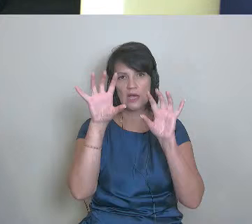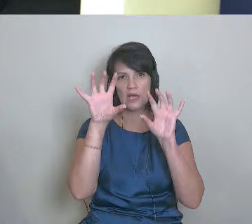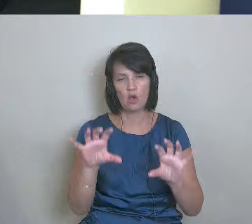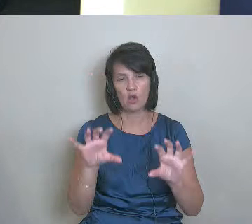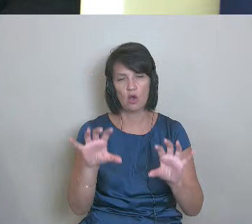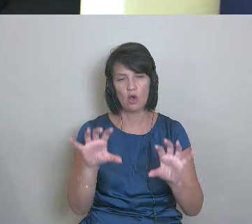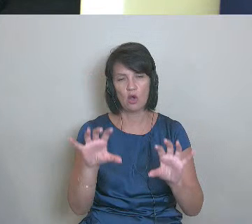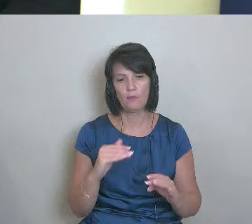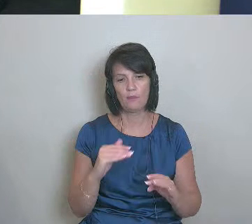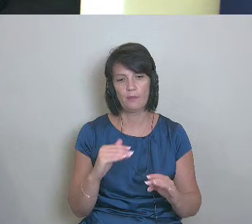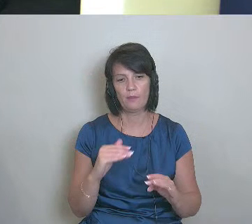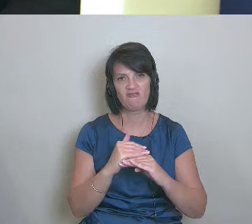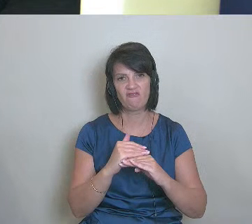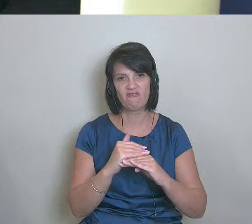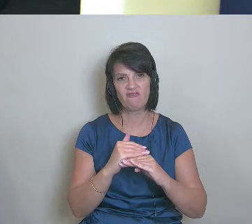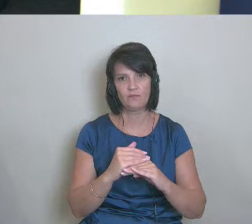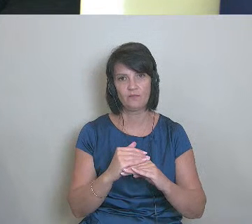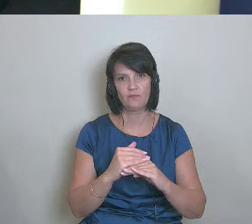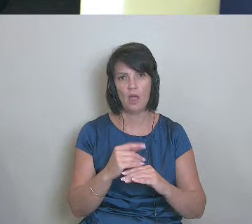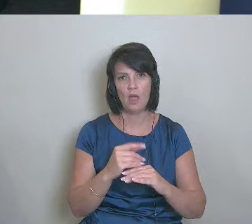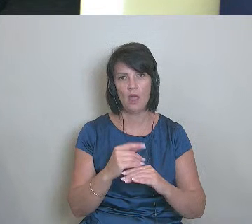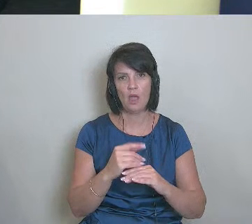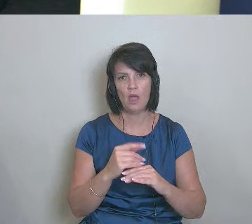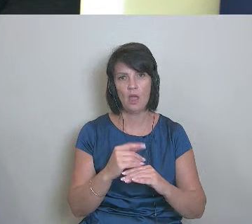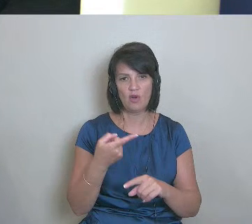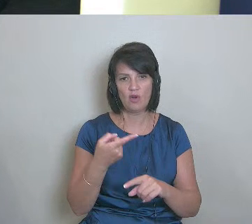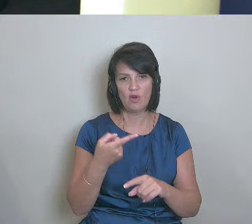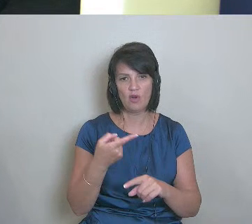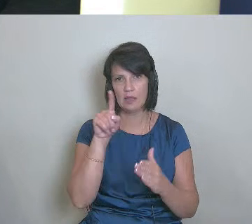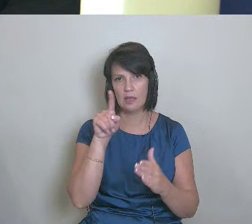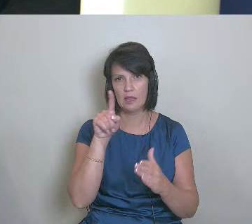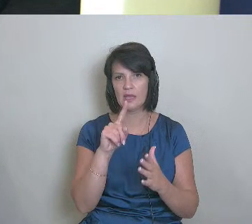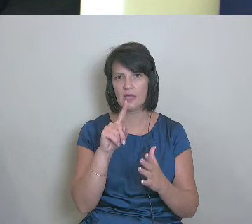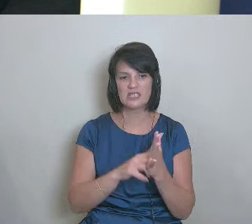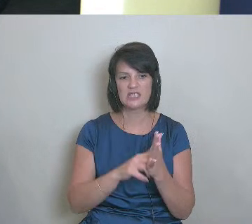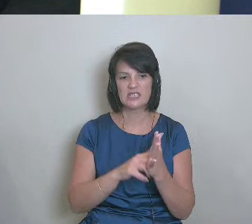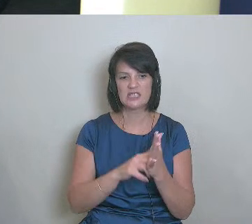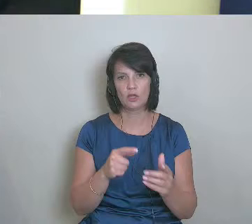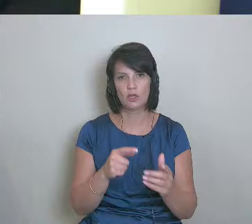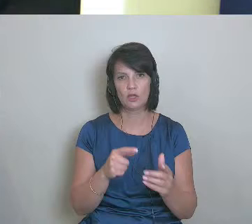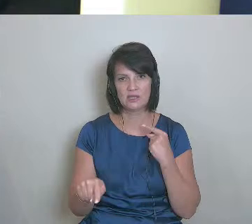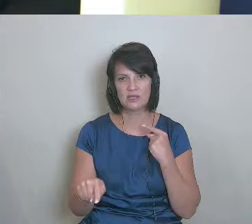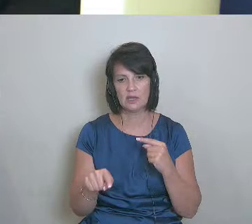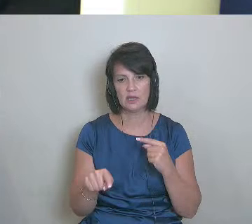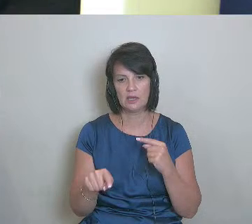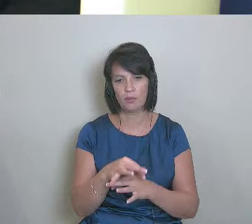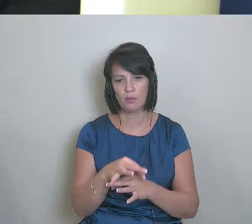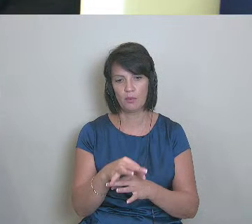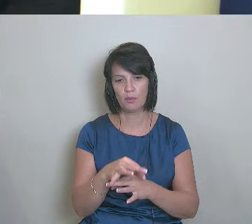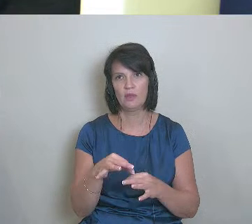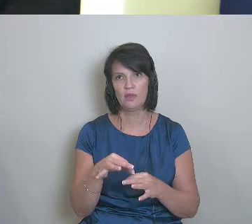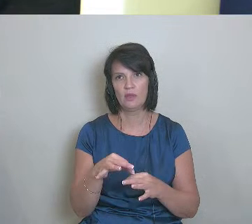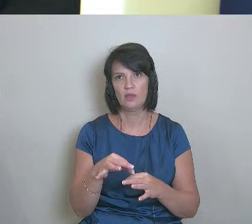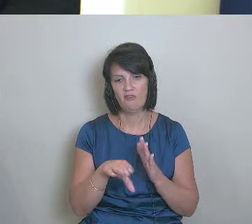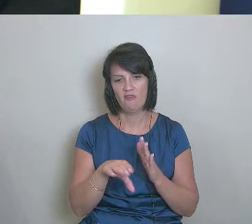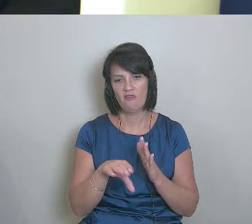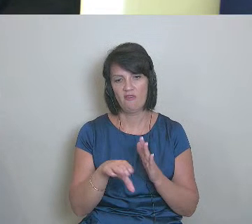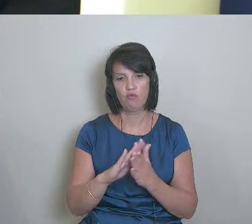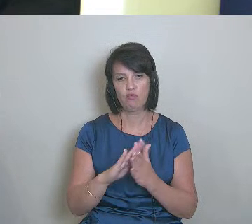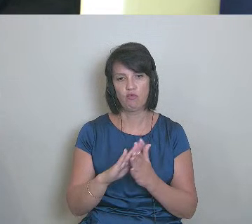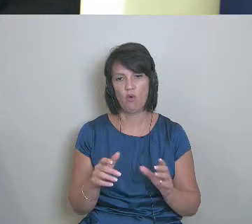the CAC develops the draft law so that these issues are governed by law. That's